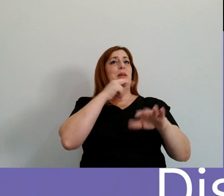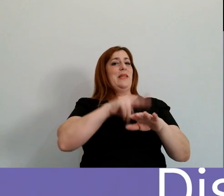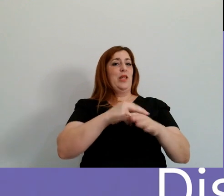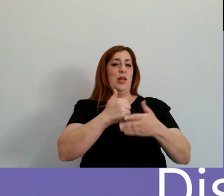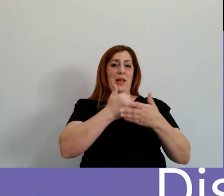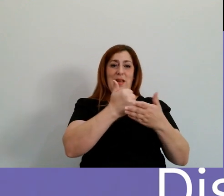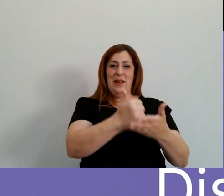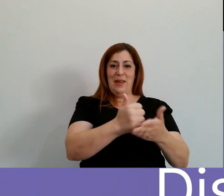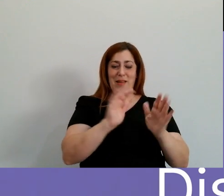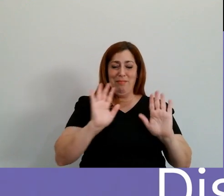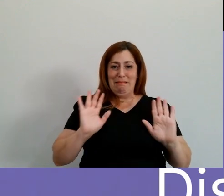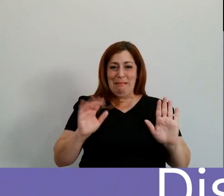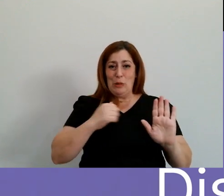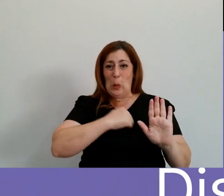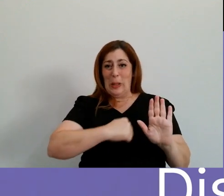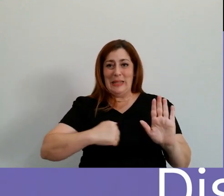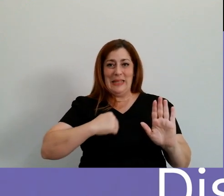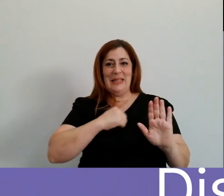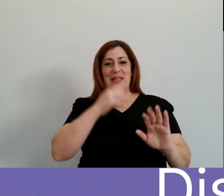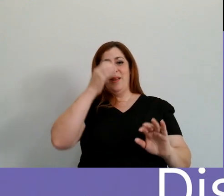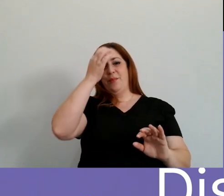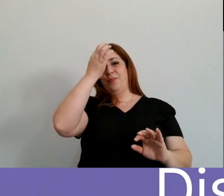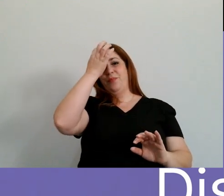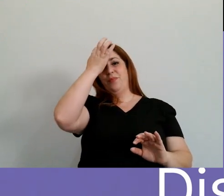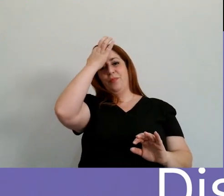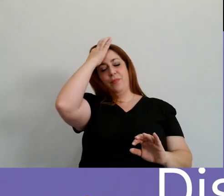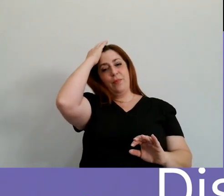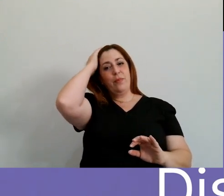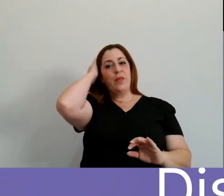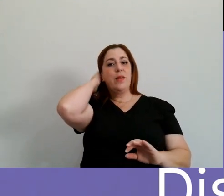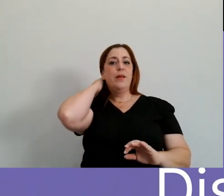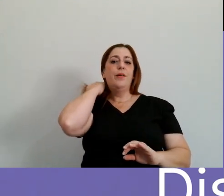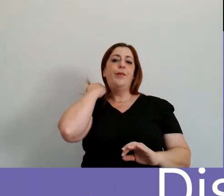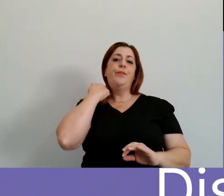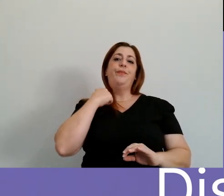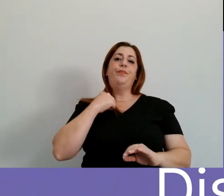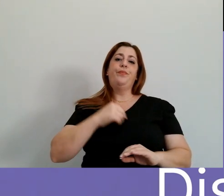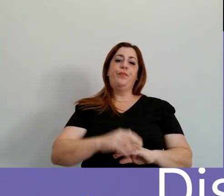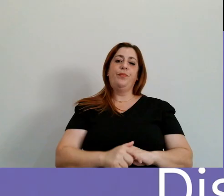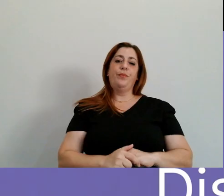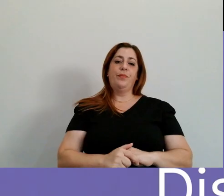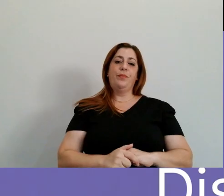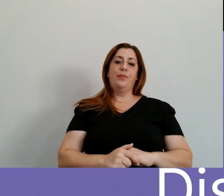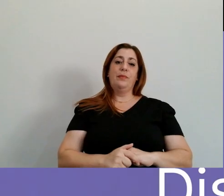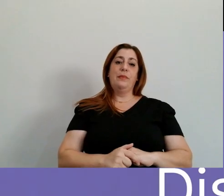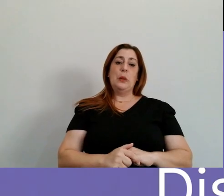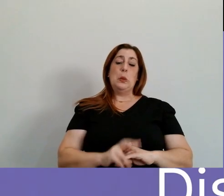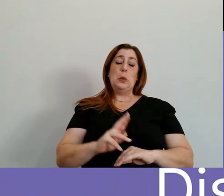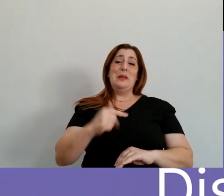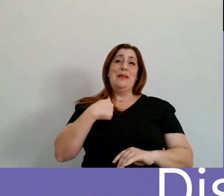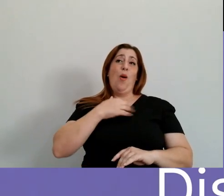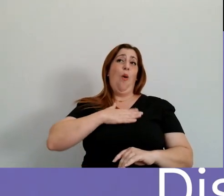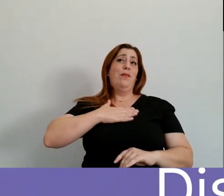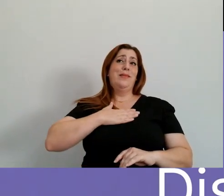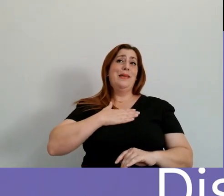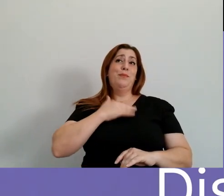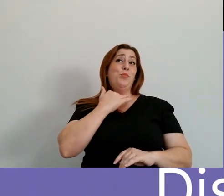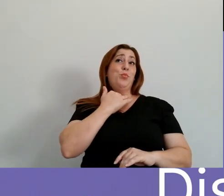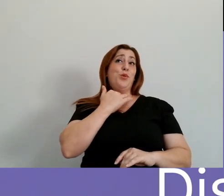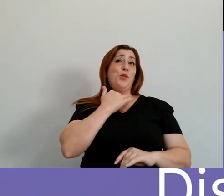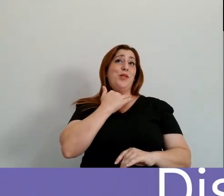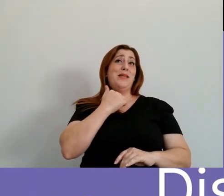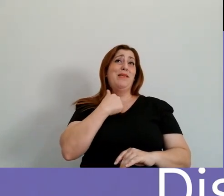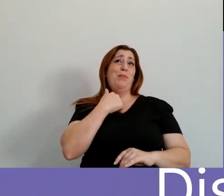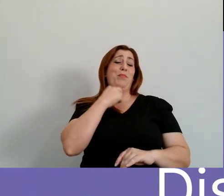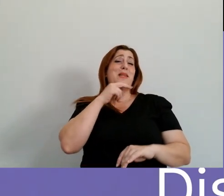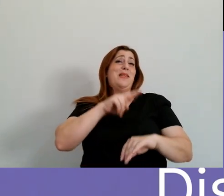very sorry. Oh, yes. That's, So yeah, I'm it's not okay. No sure. problem. I'm not sure I'm Yeah, the best person to answer